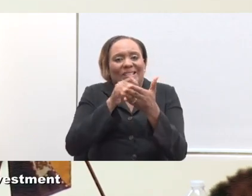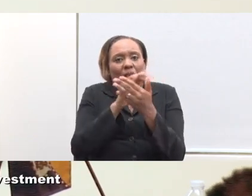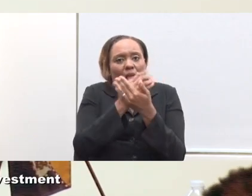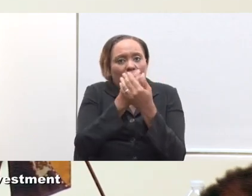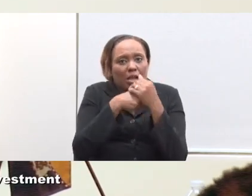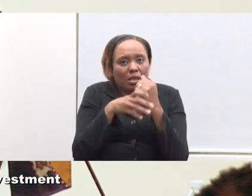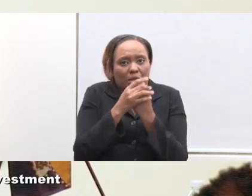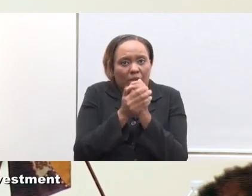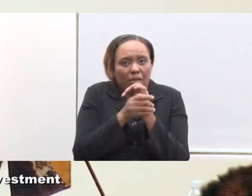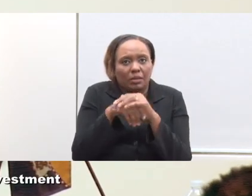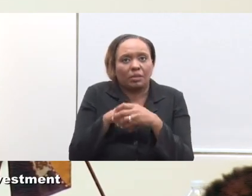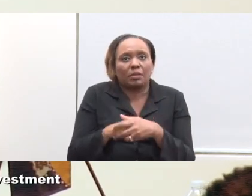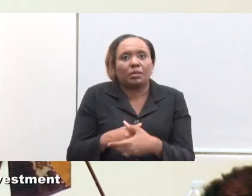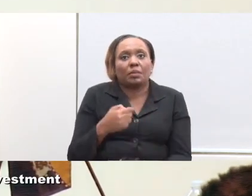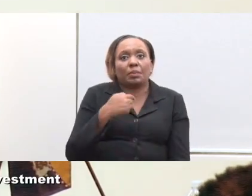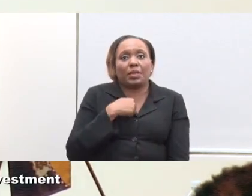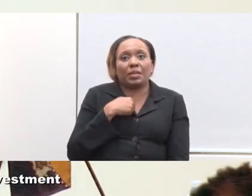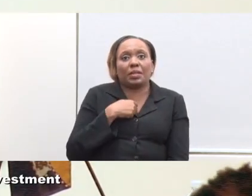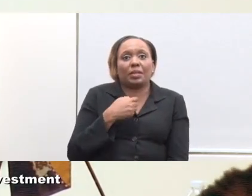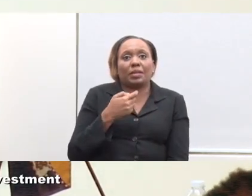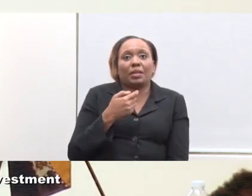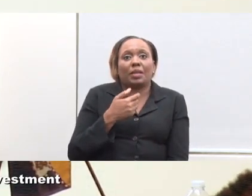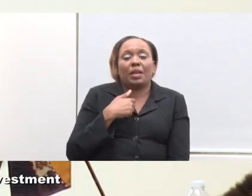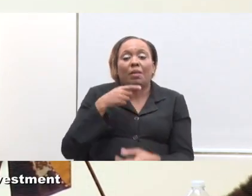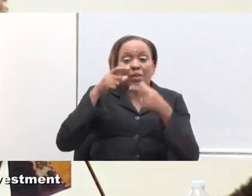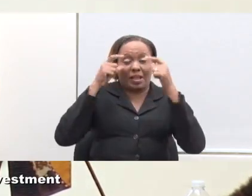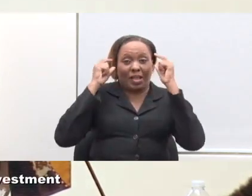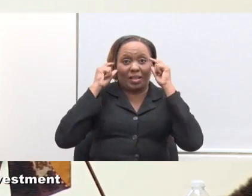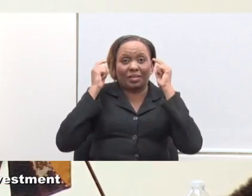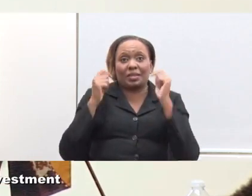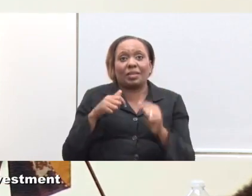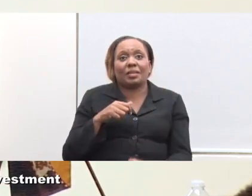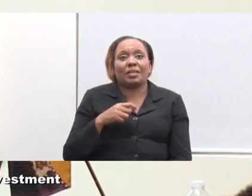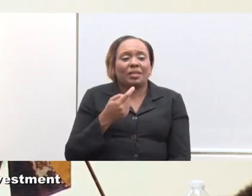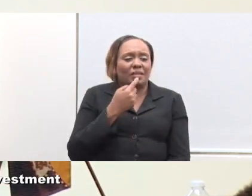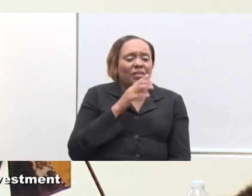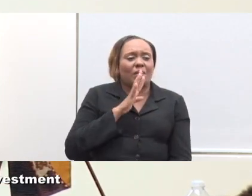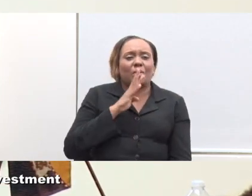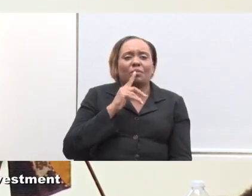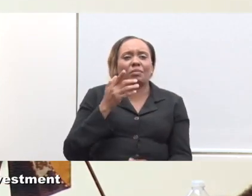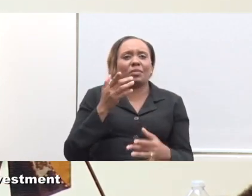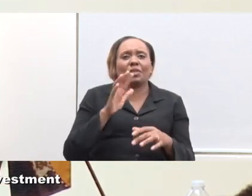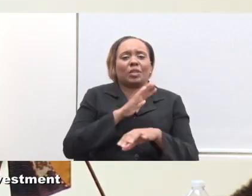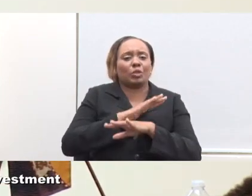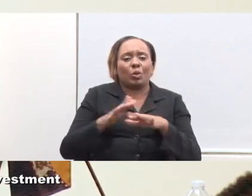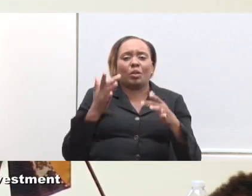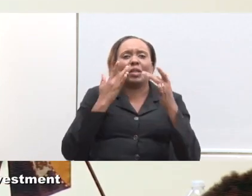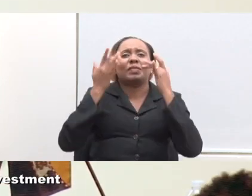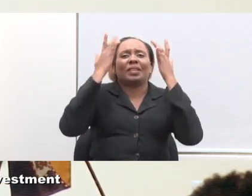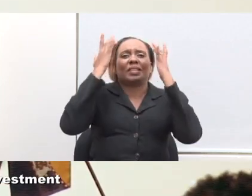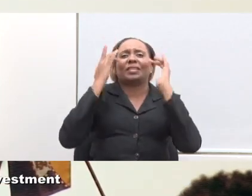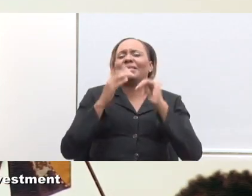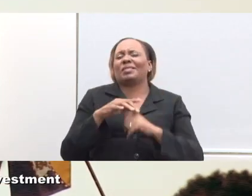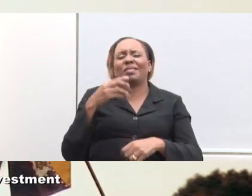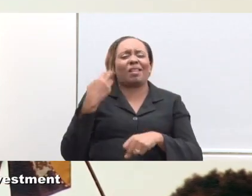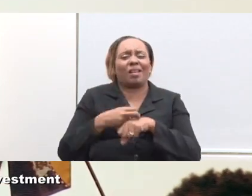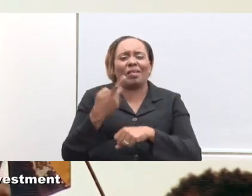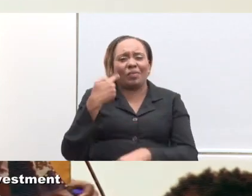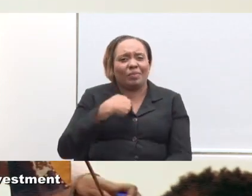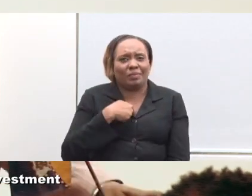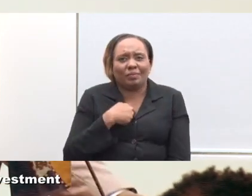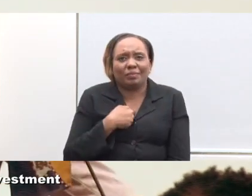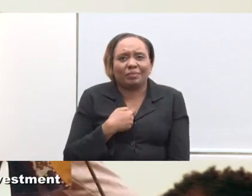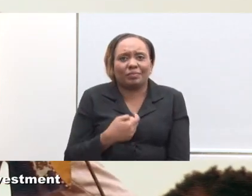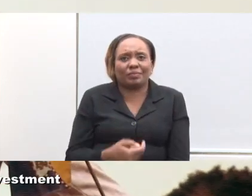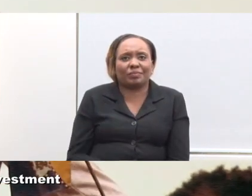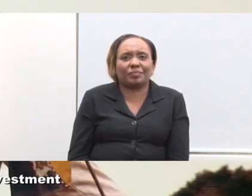Me, because I wear glasses, the hardest thing was about touching your face. And that's why they tell you